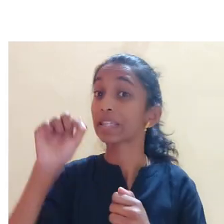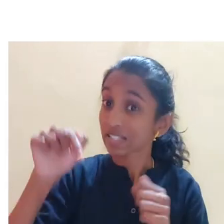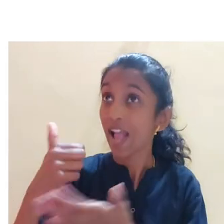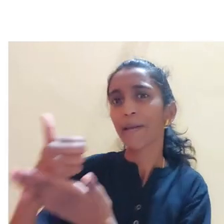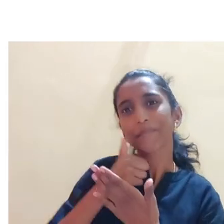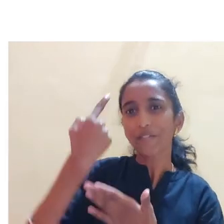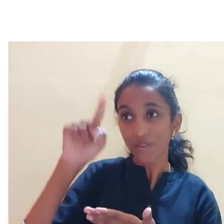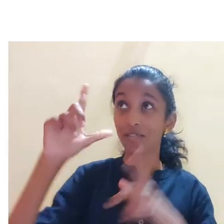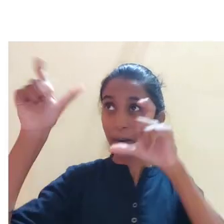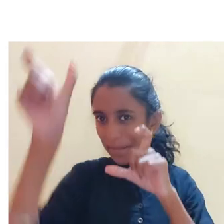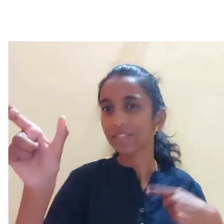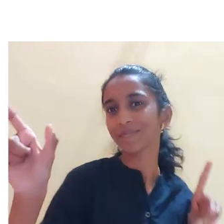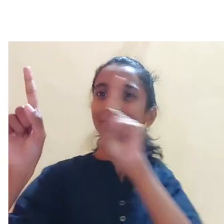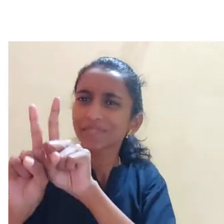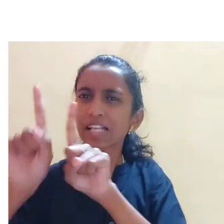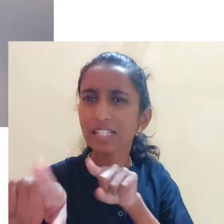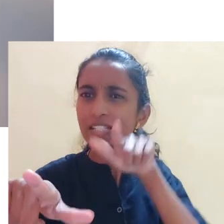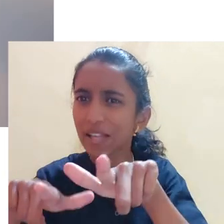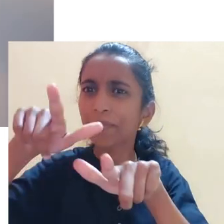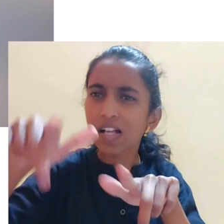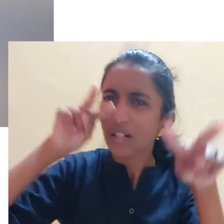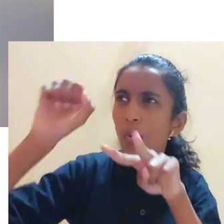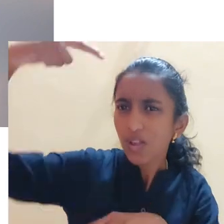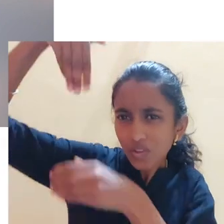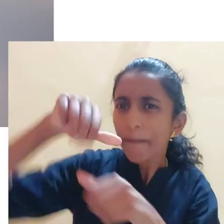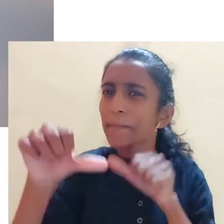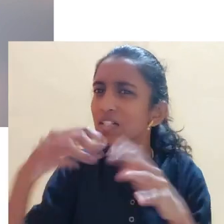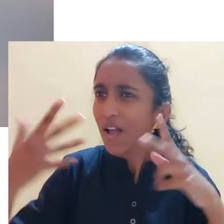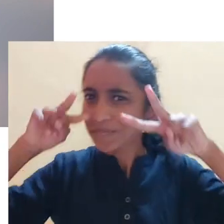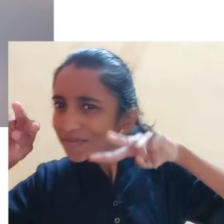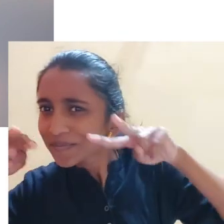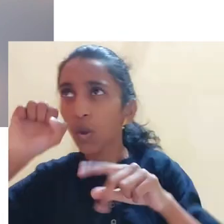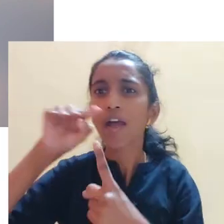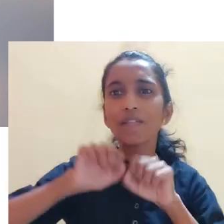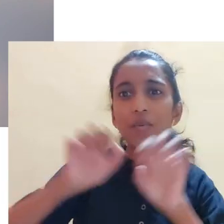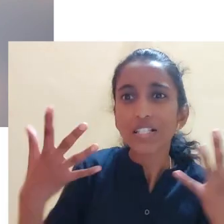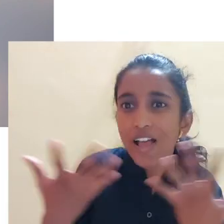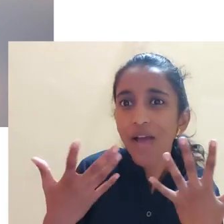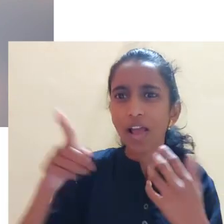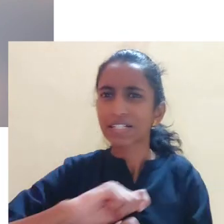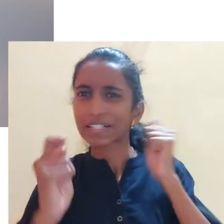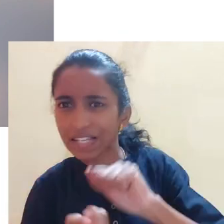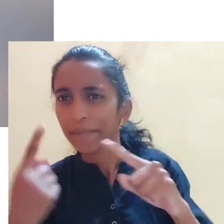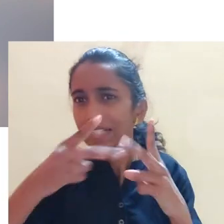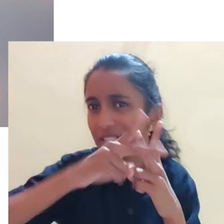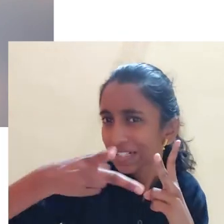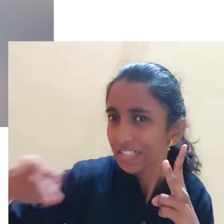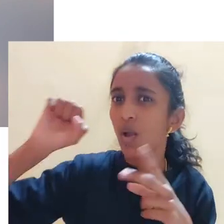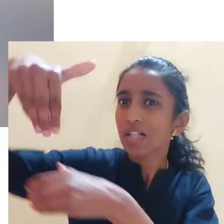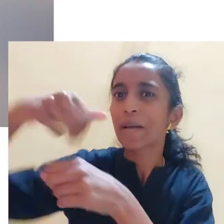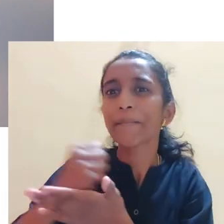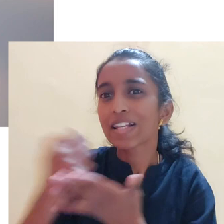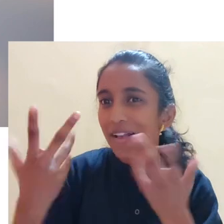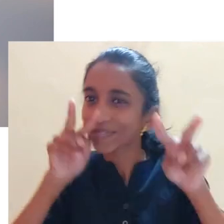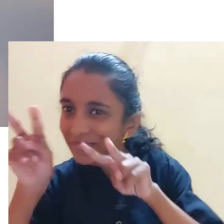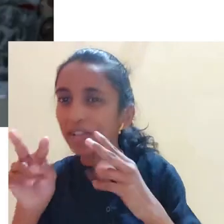It let us travel with him step by step, letting us look into his thought process, his influences, the evolution and diversification